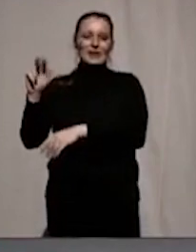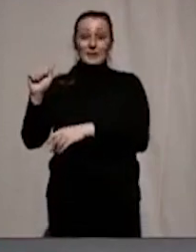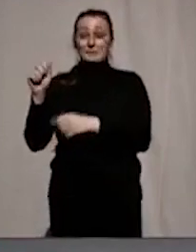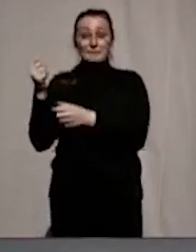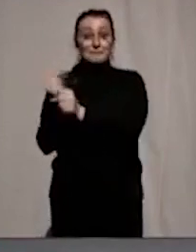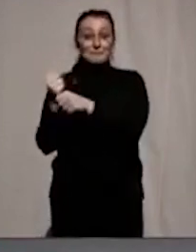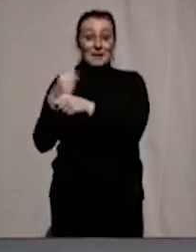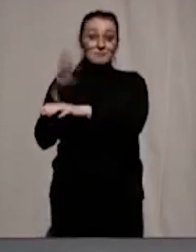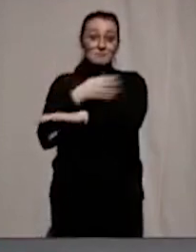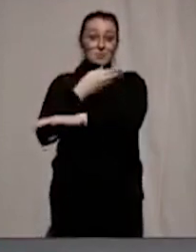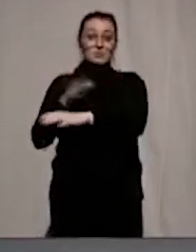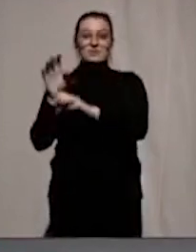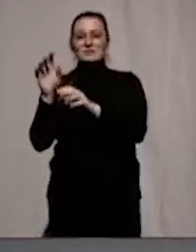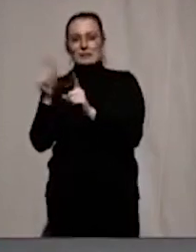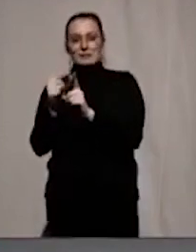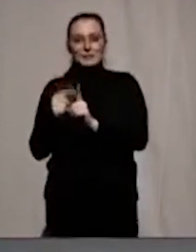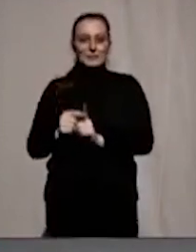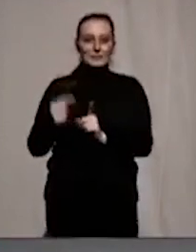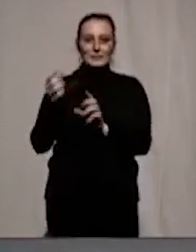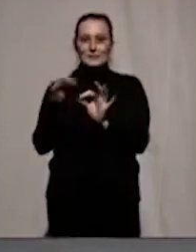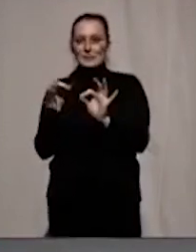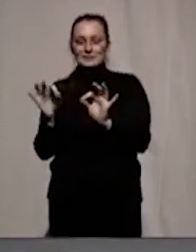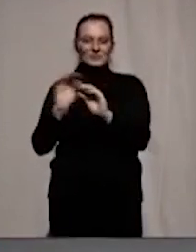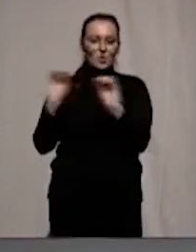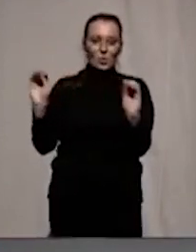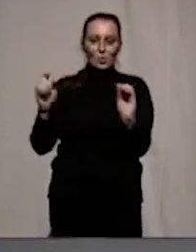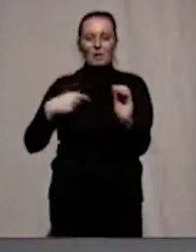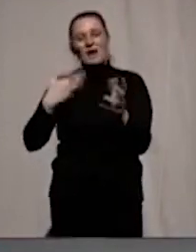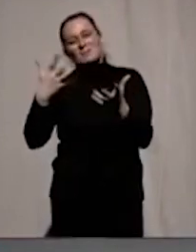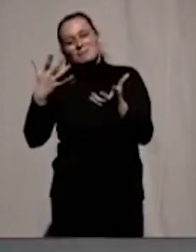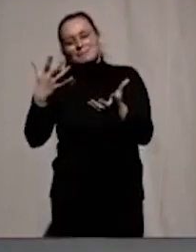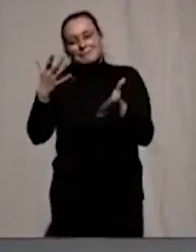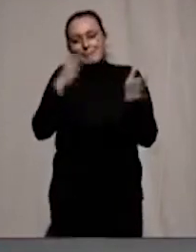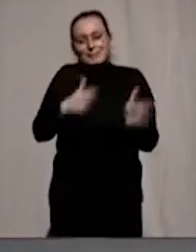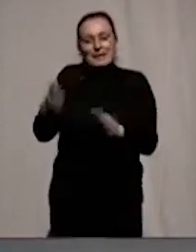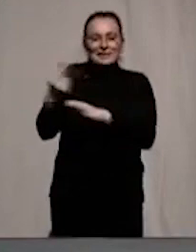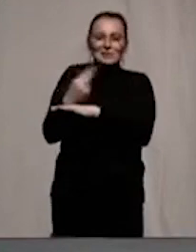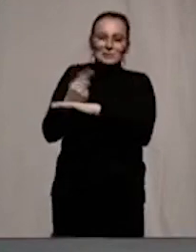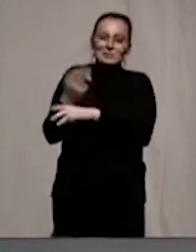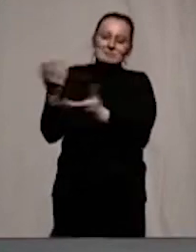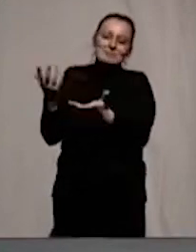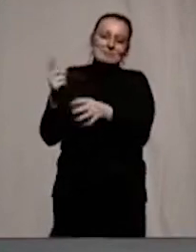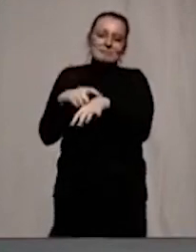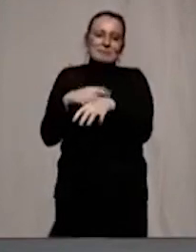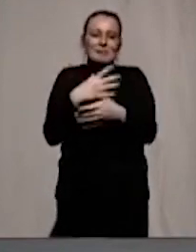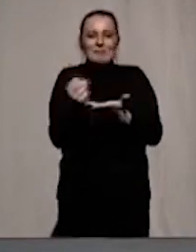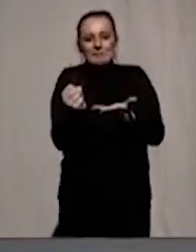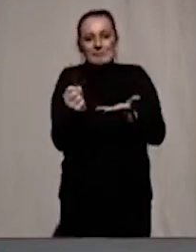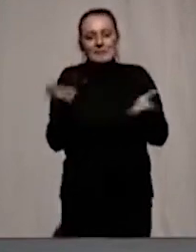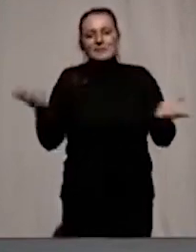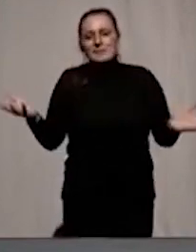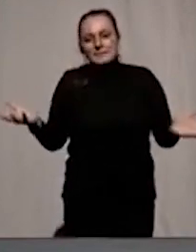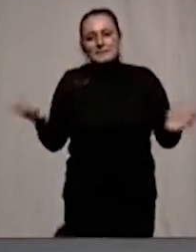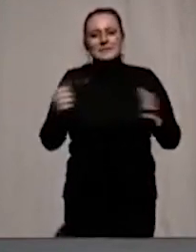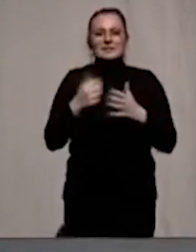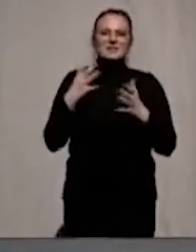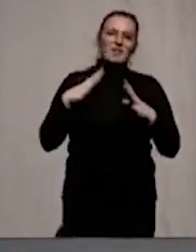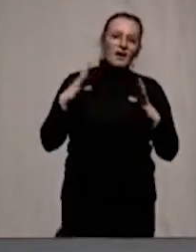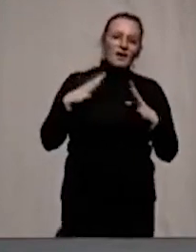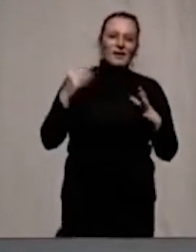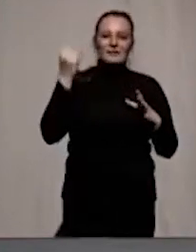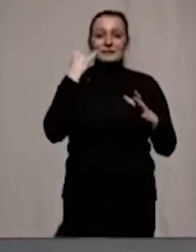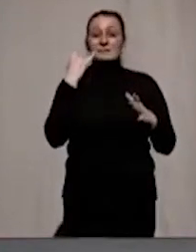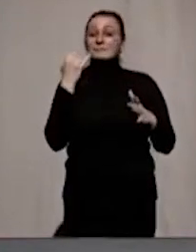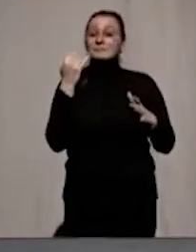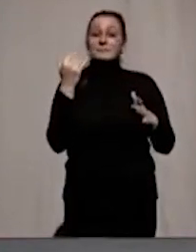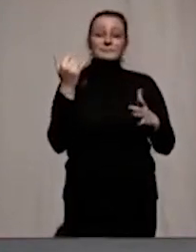but unfortunately I was not quite as prepared today. But that's okay. If you guys are ever interested